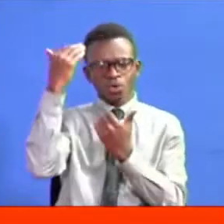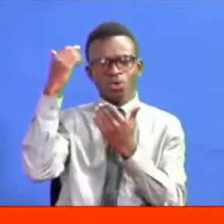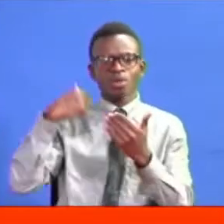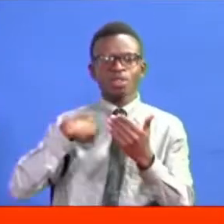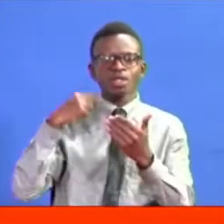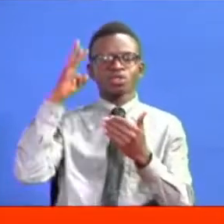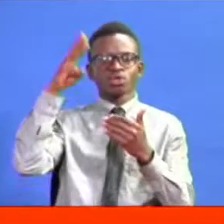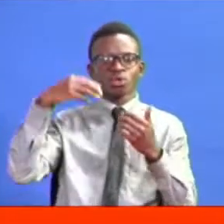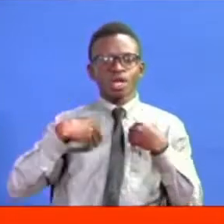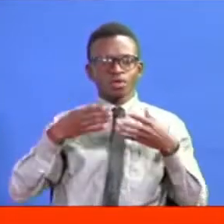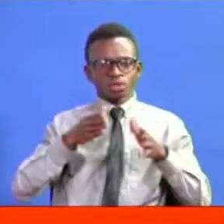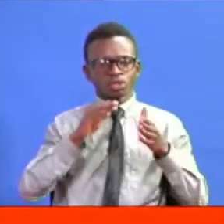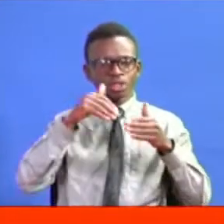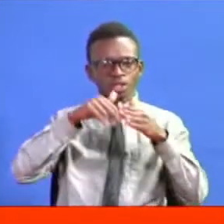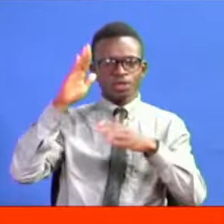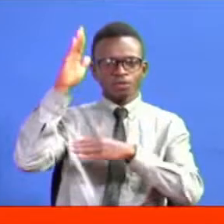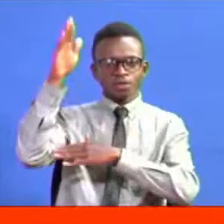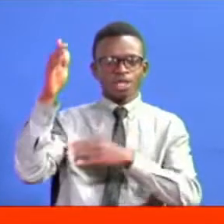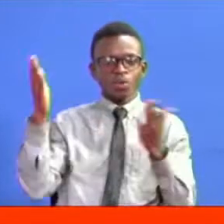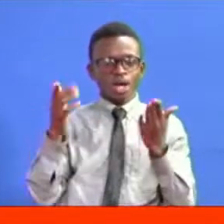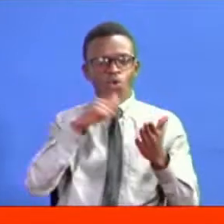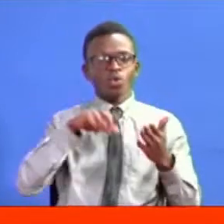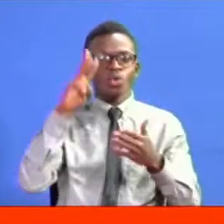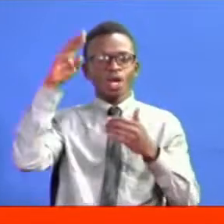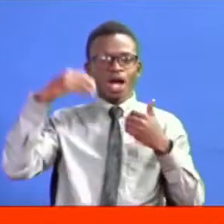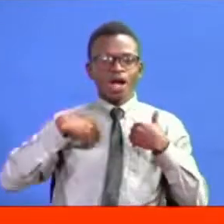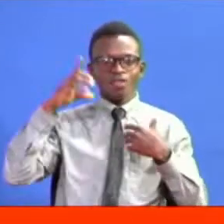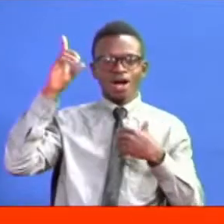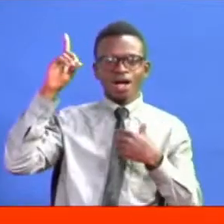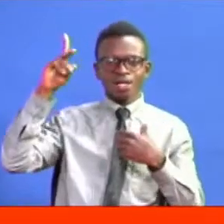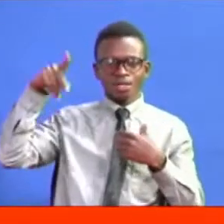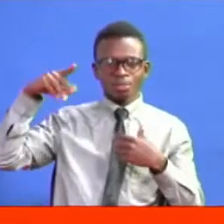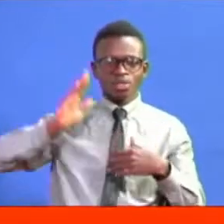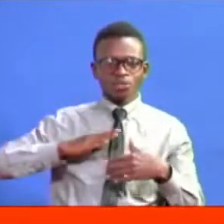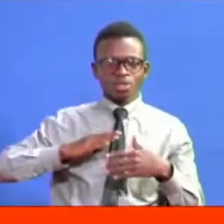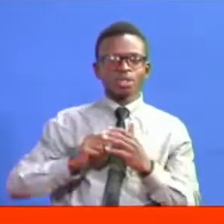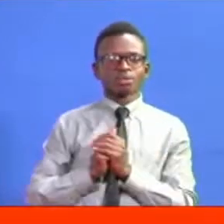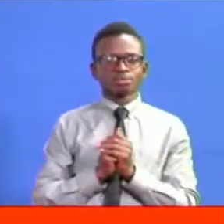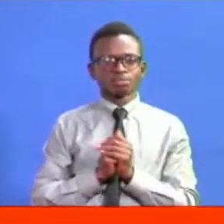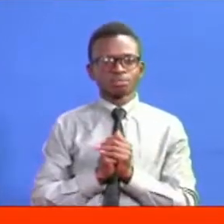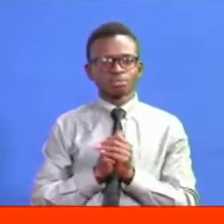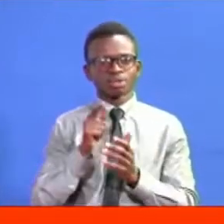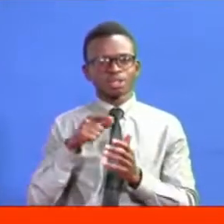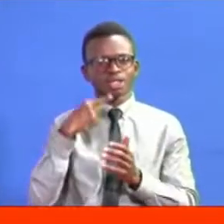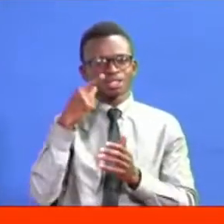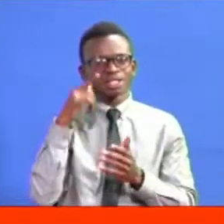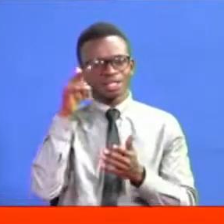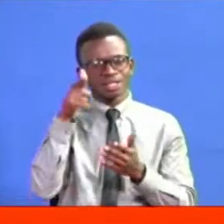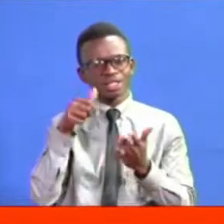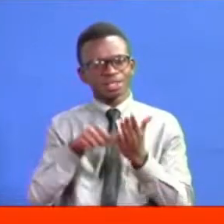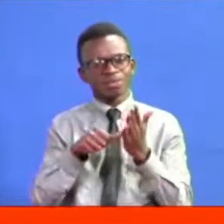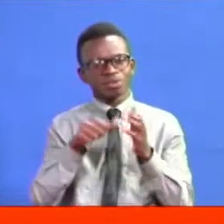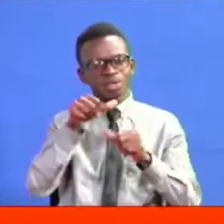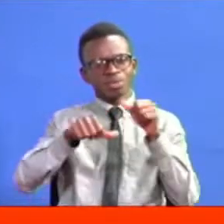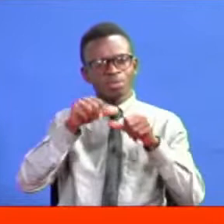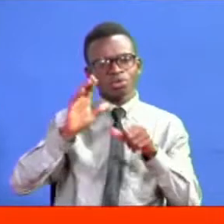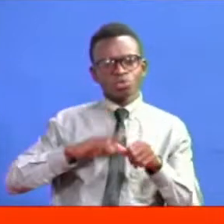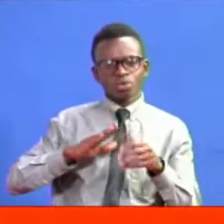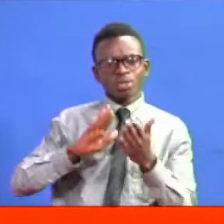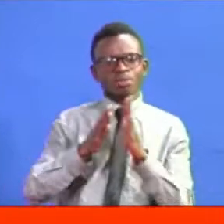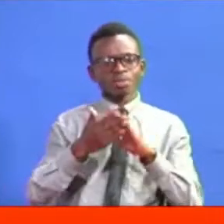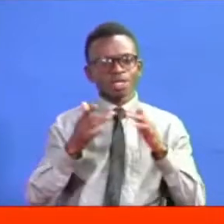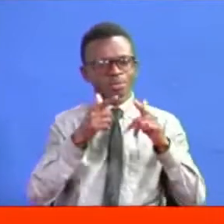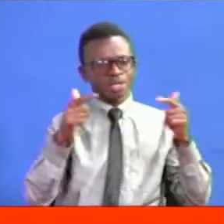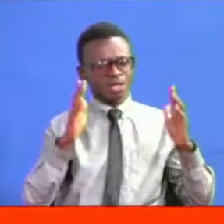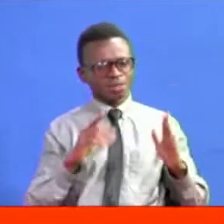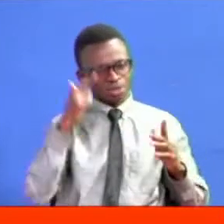we'll be having a female presidential candidate. Yeah, that's right. And they say, they say this issue about women being enemies of women,